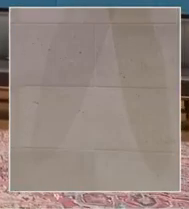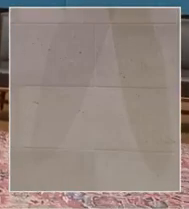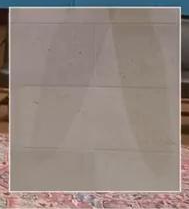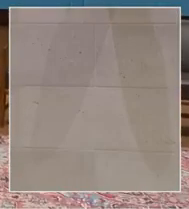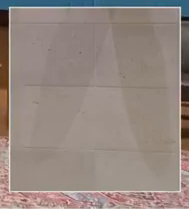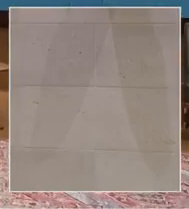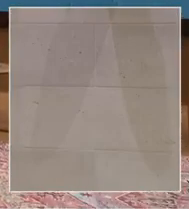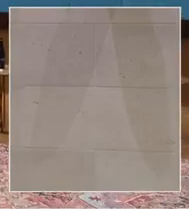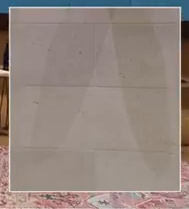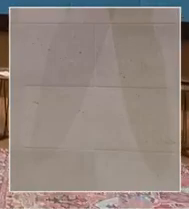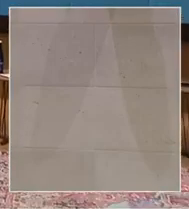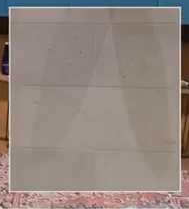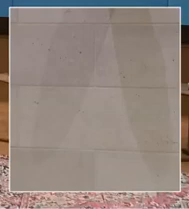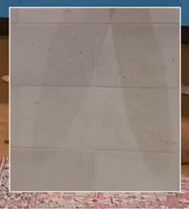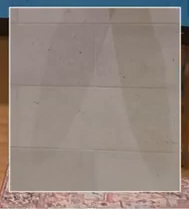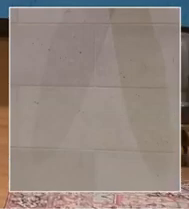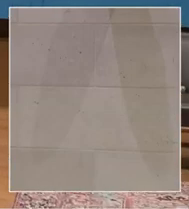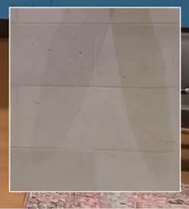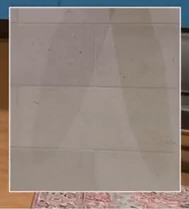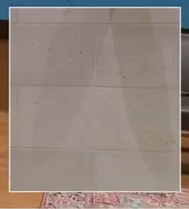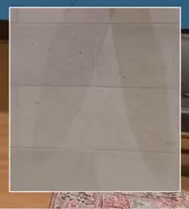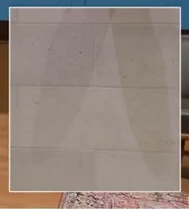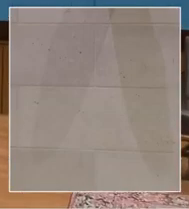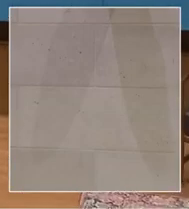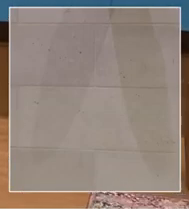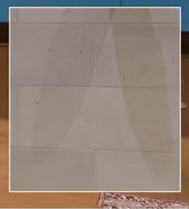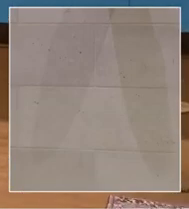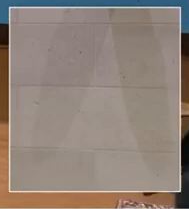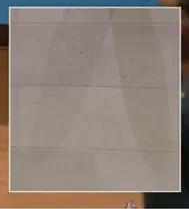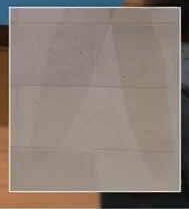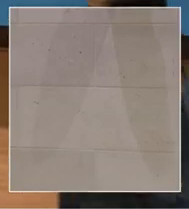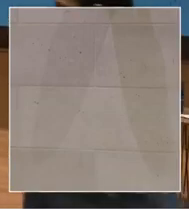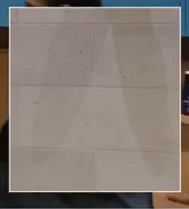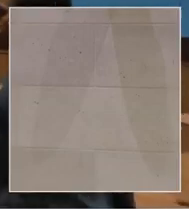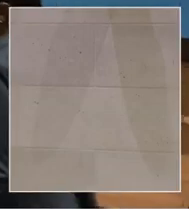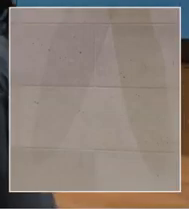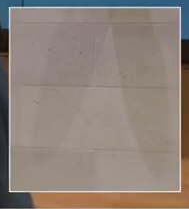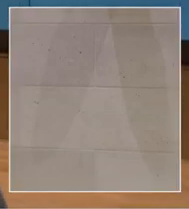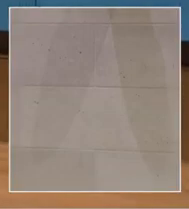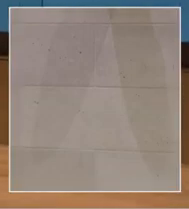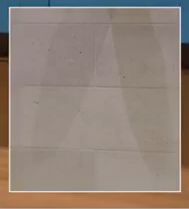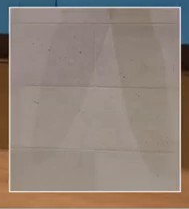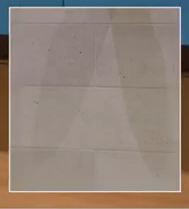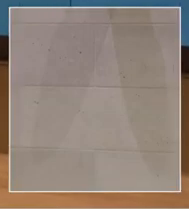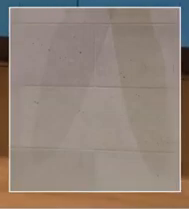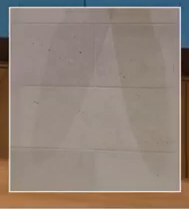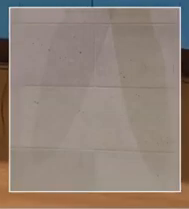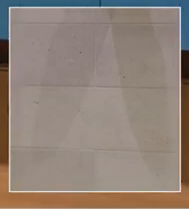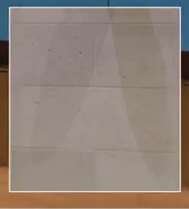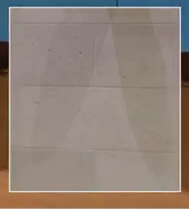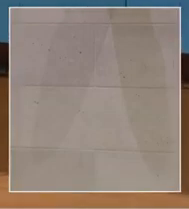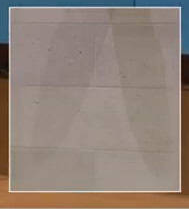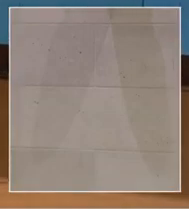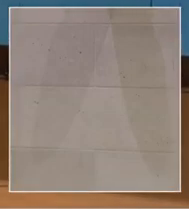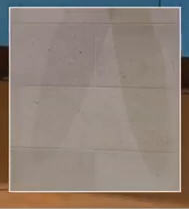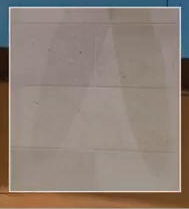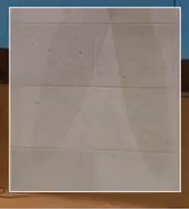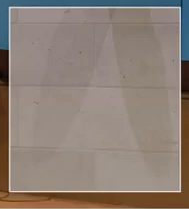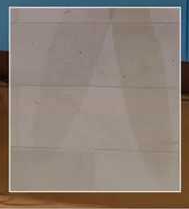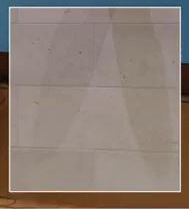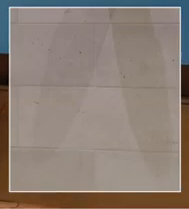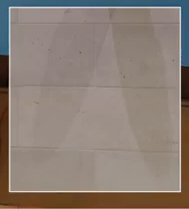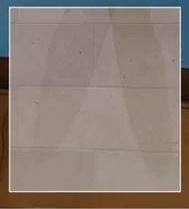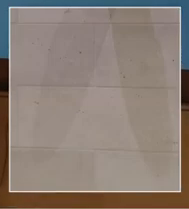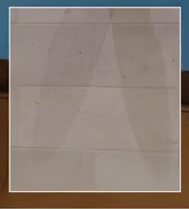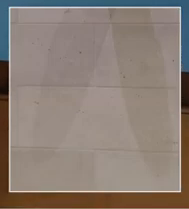up to the stage Nina Albert, who's the Deputy Mayor for Planning and Economic Development for Washington, D.C., to